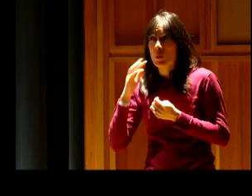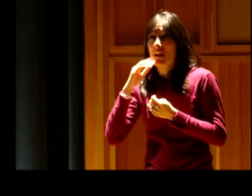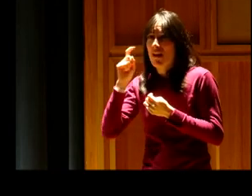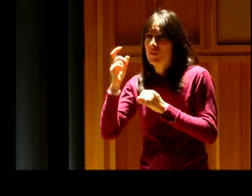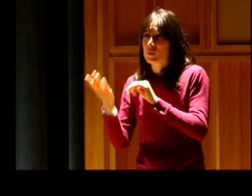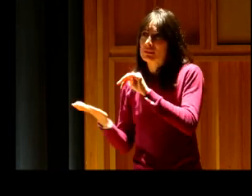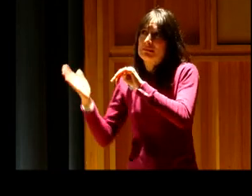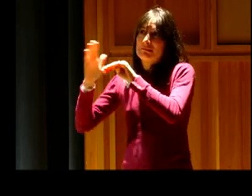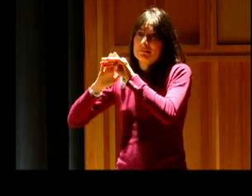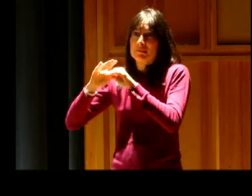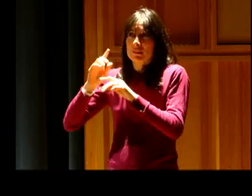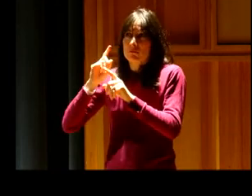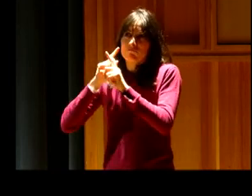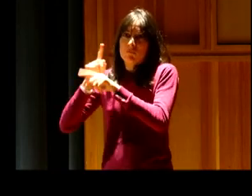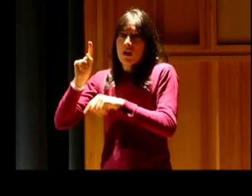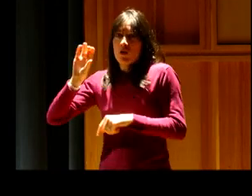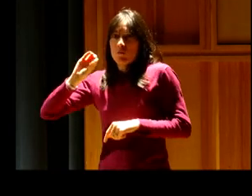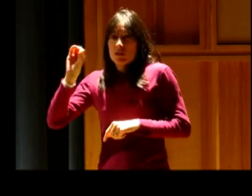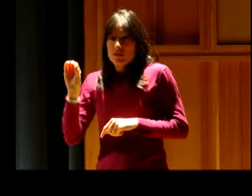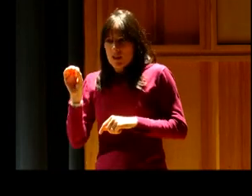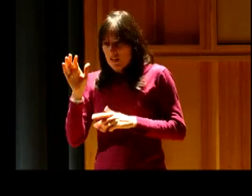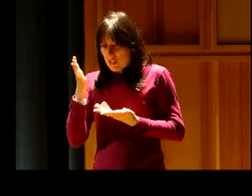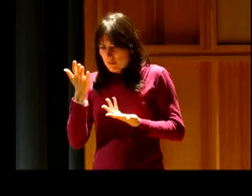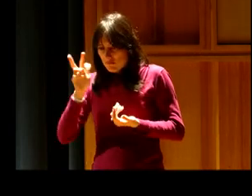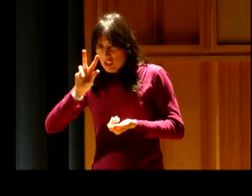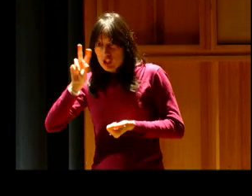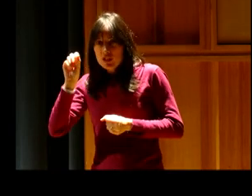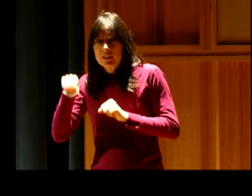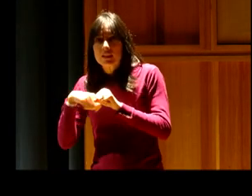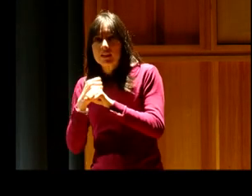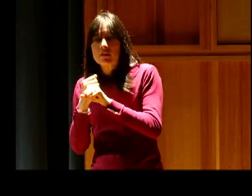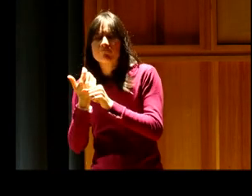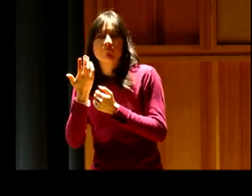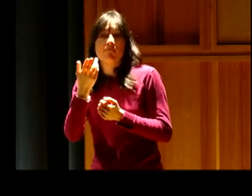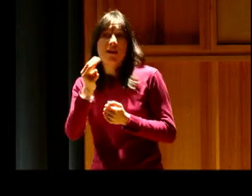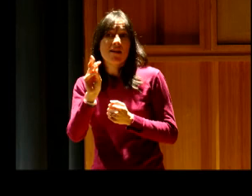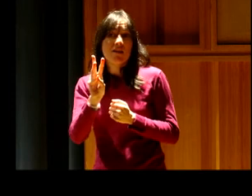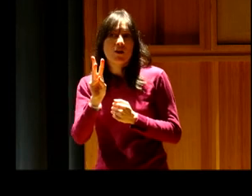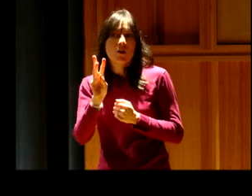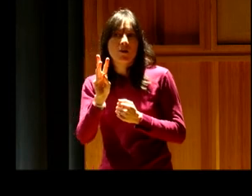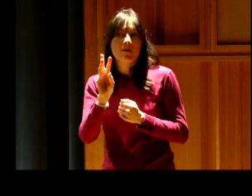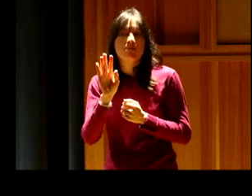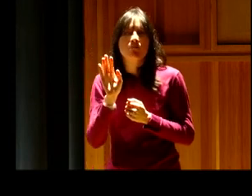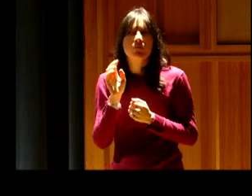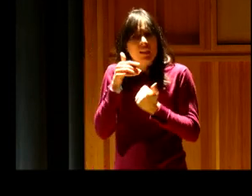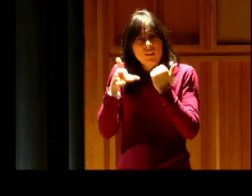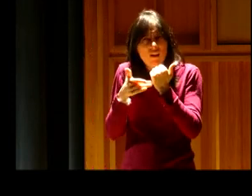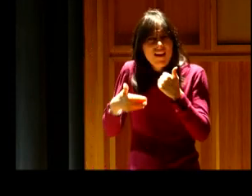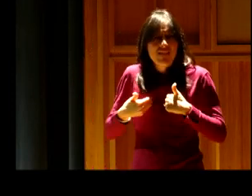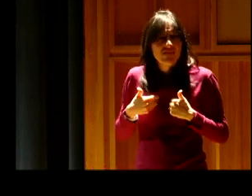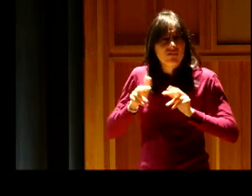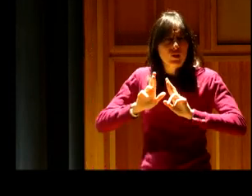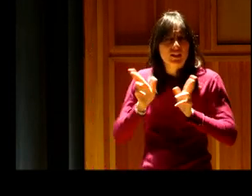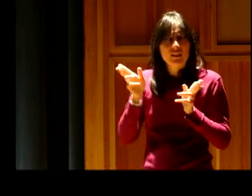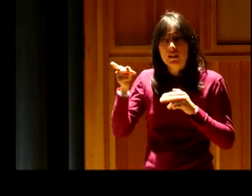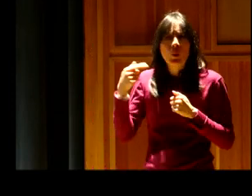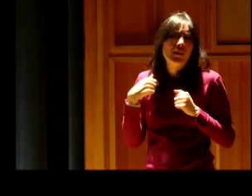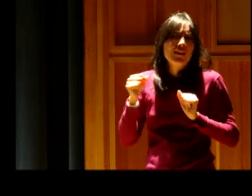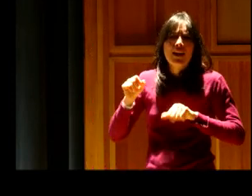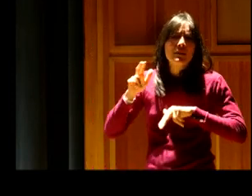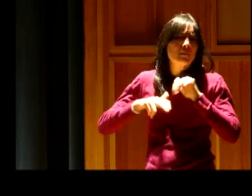approximately 3 decades. How do we do that? It's not a technology problem. We can